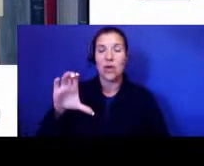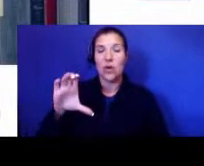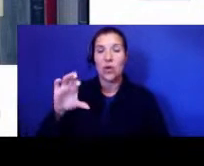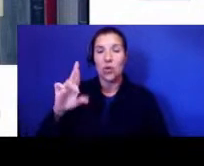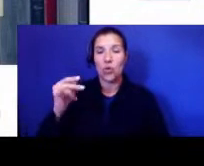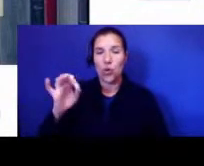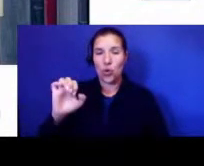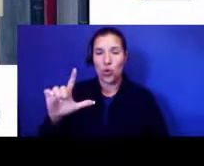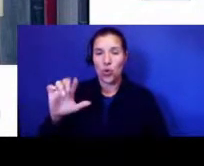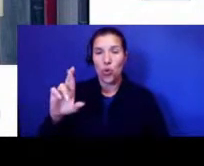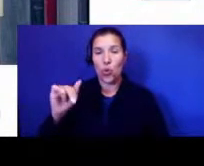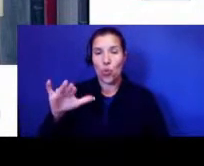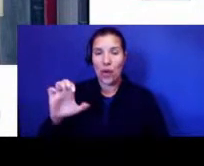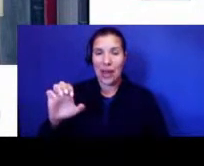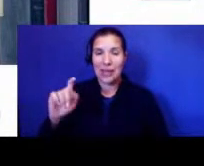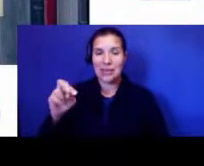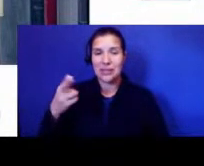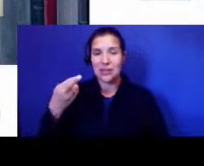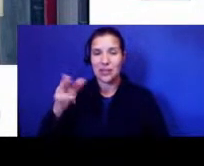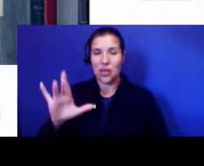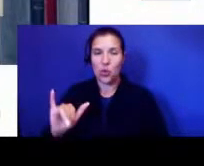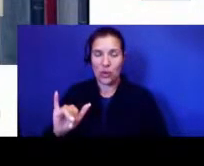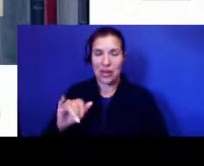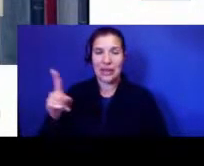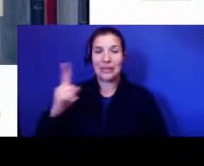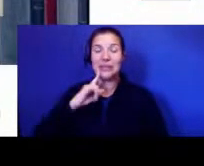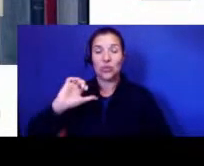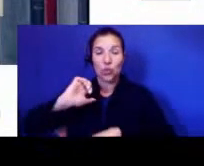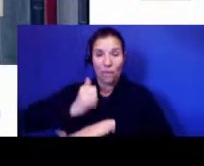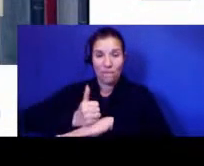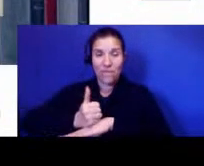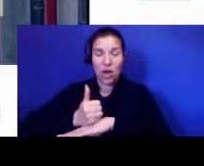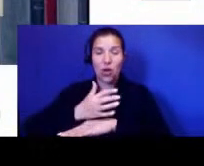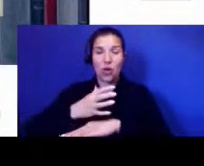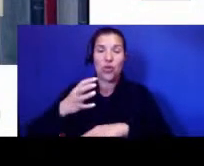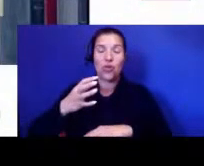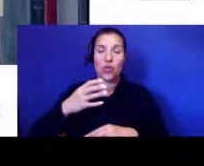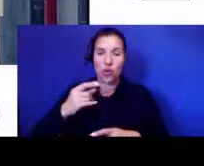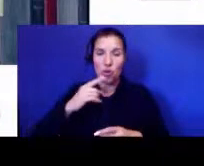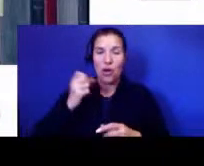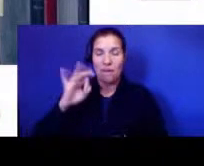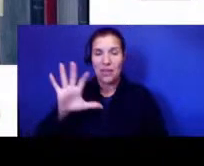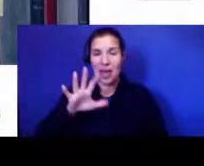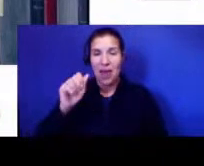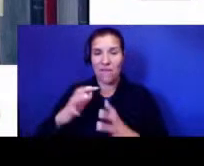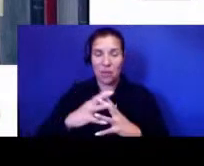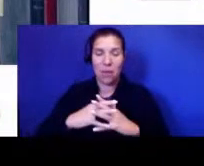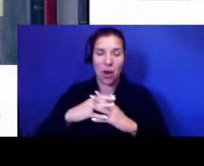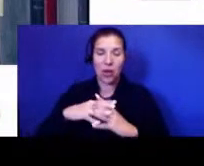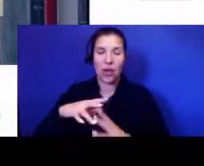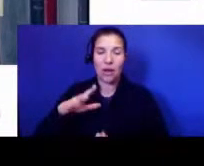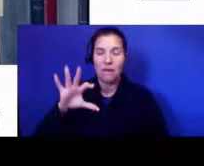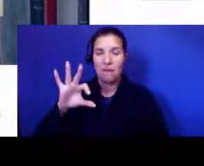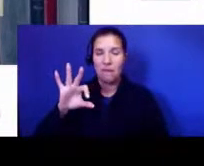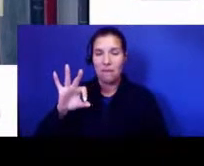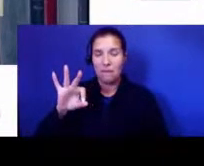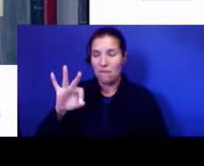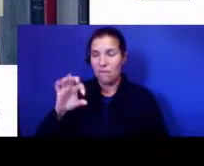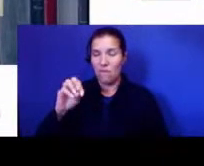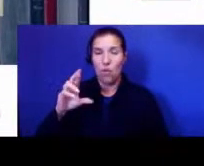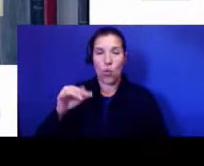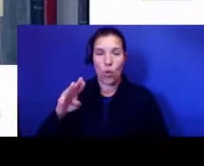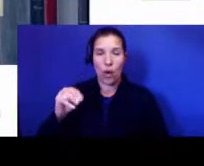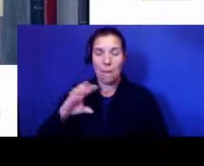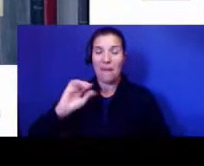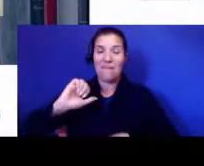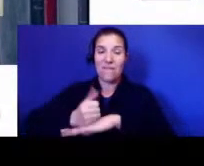She is the co-founder and executive director of the African American Policy Forum, the founder and executive director